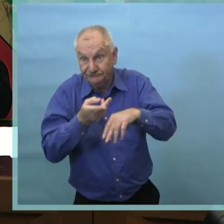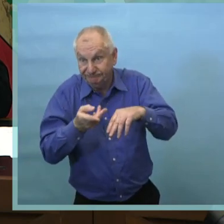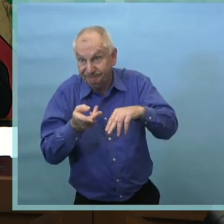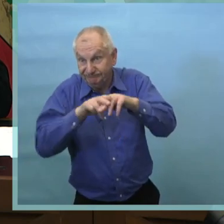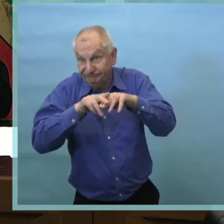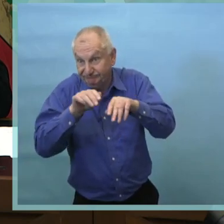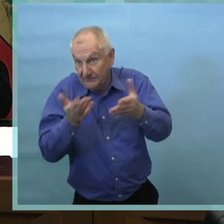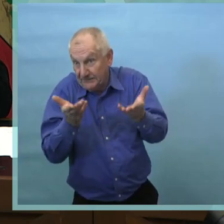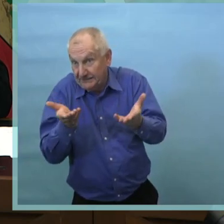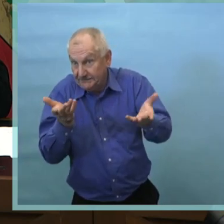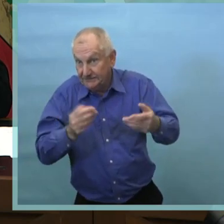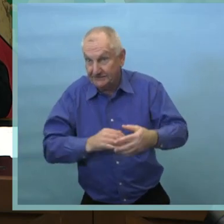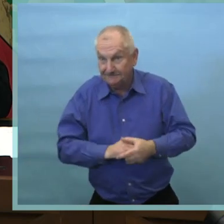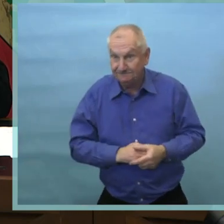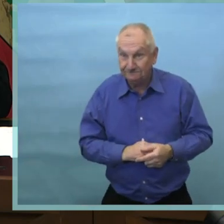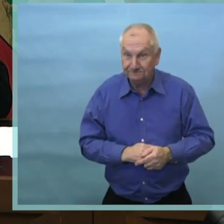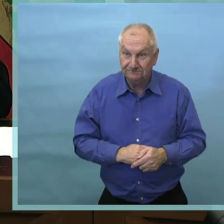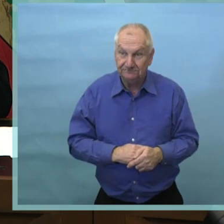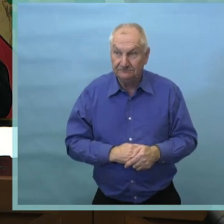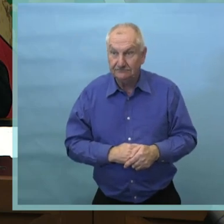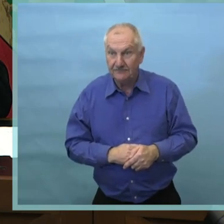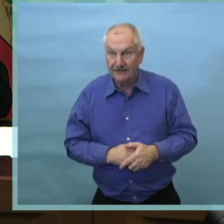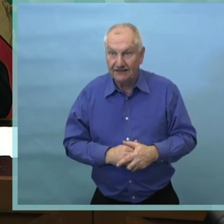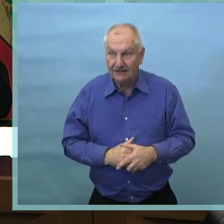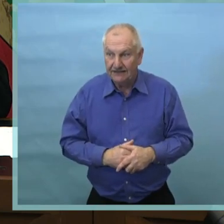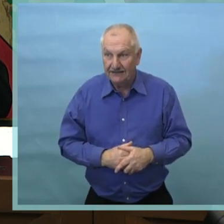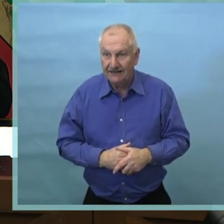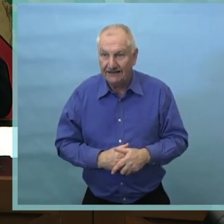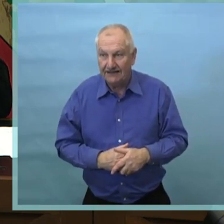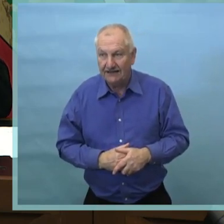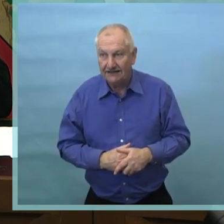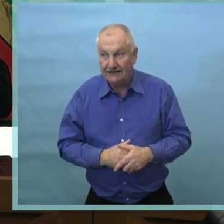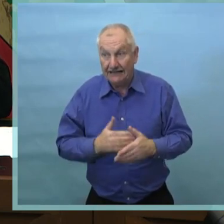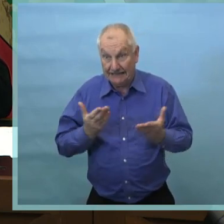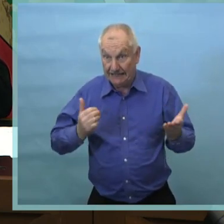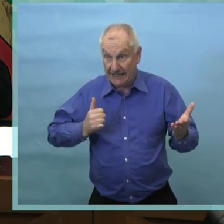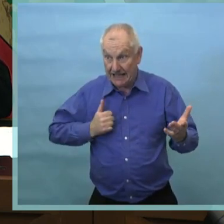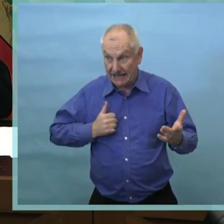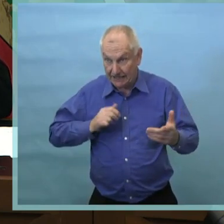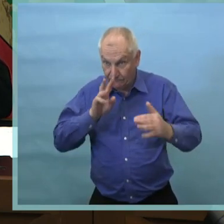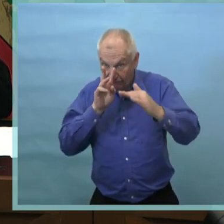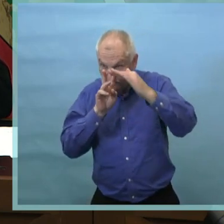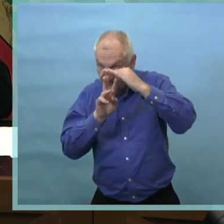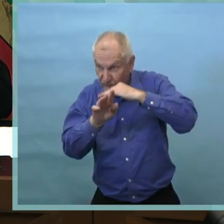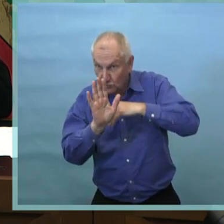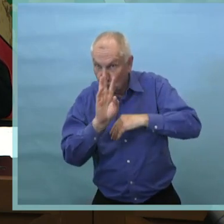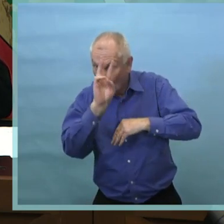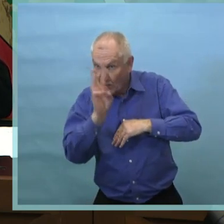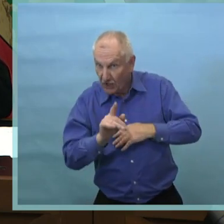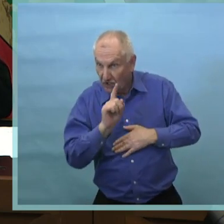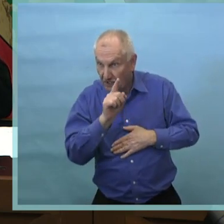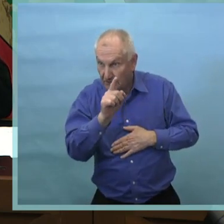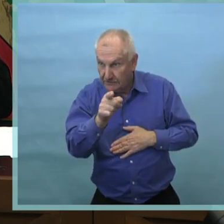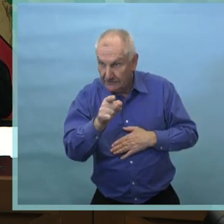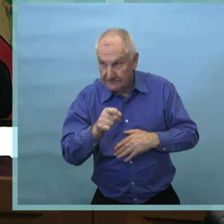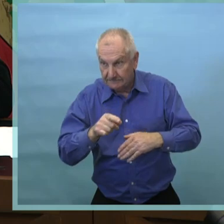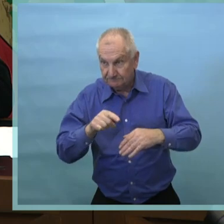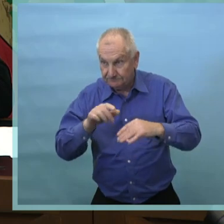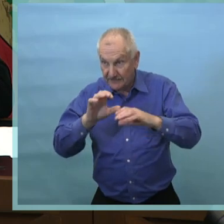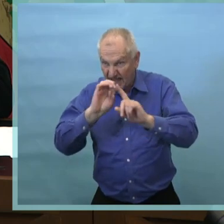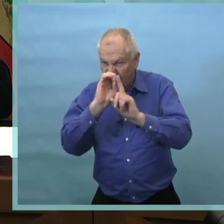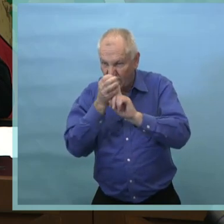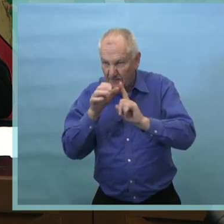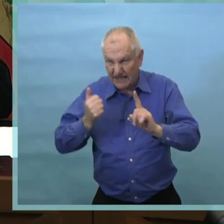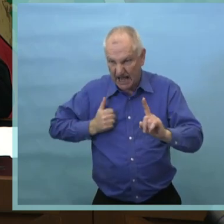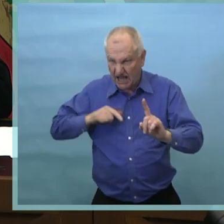Our Canadian side of the weather forecasting, Environment Canada, has been an amazing partner.